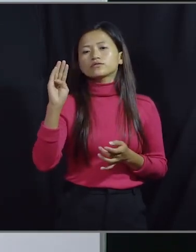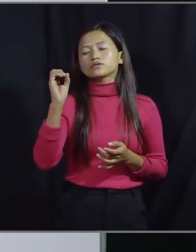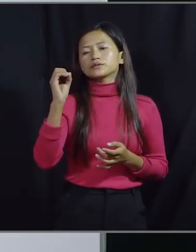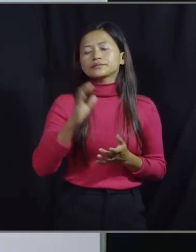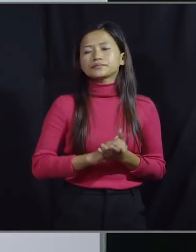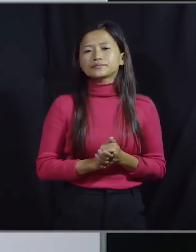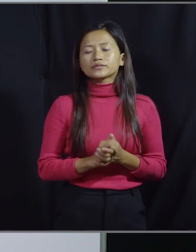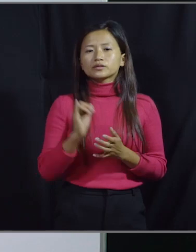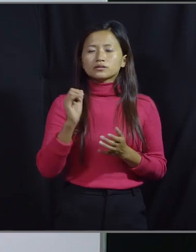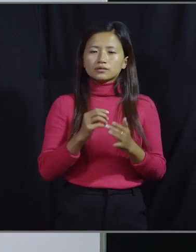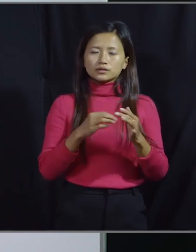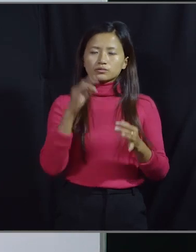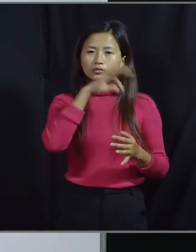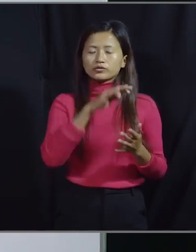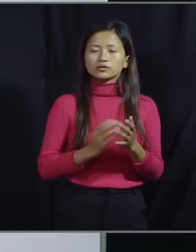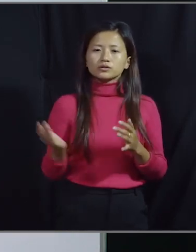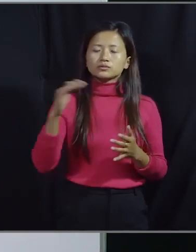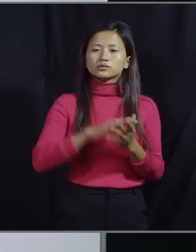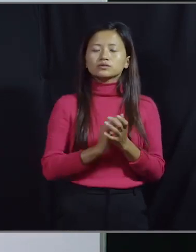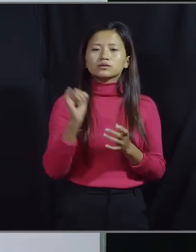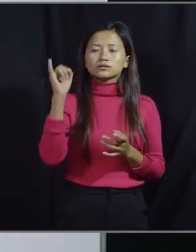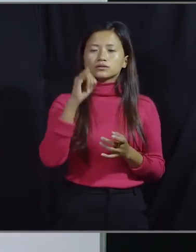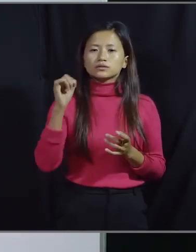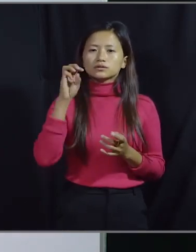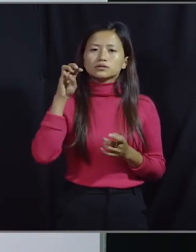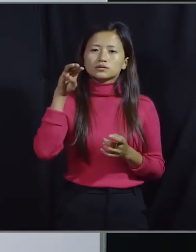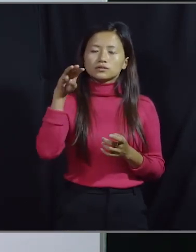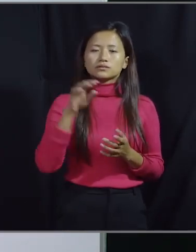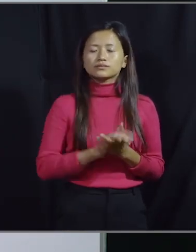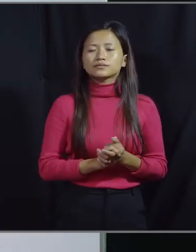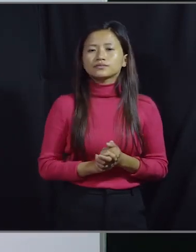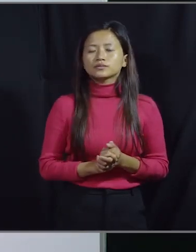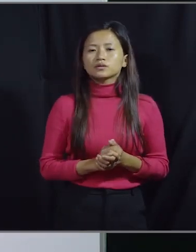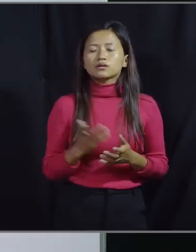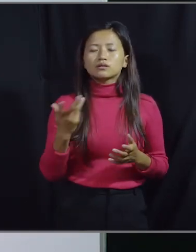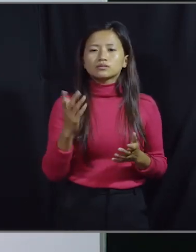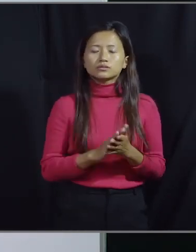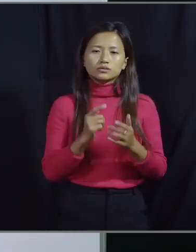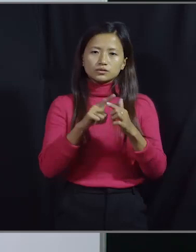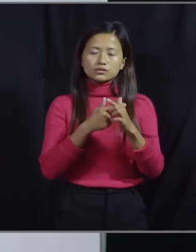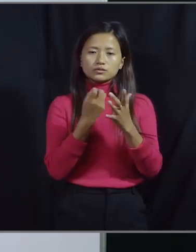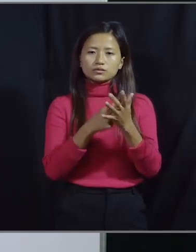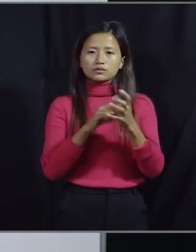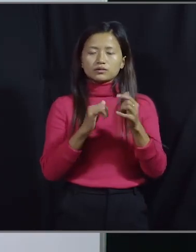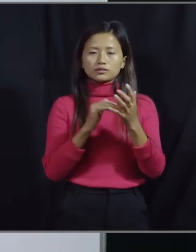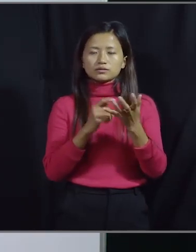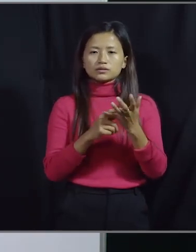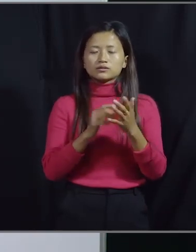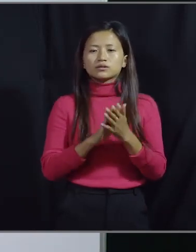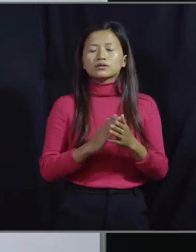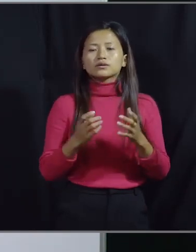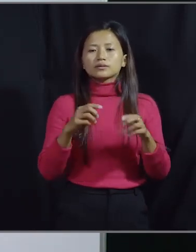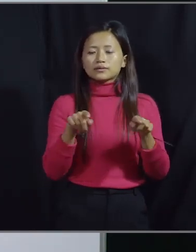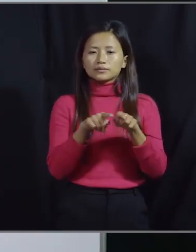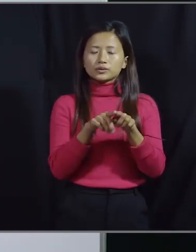comes to 60,000, which we will have to see how it has to be generalized between the gaining partner and